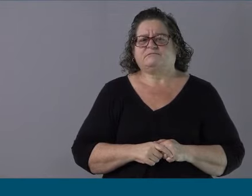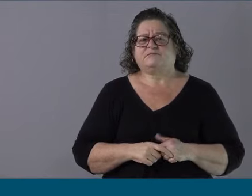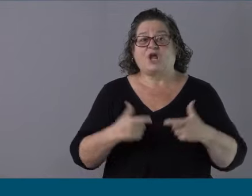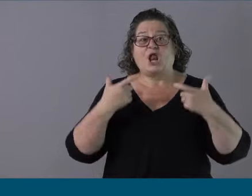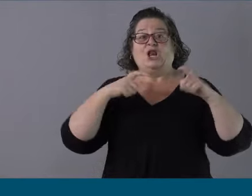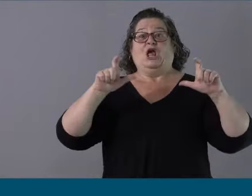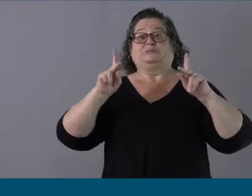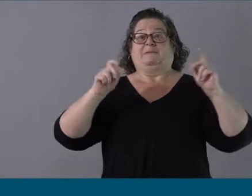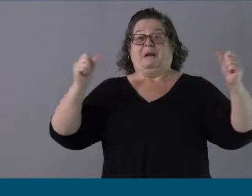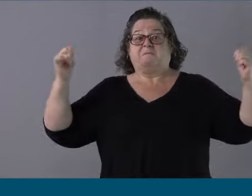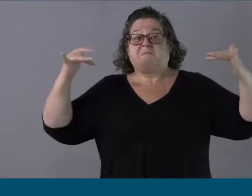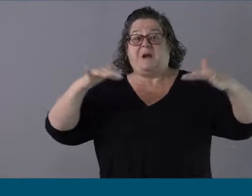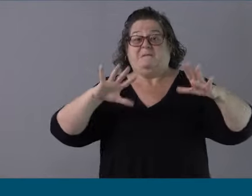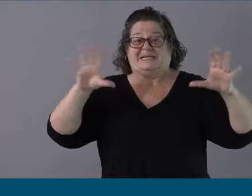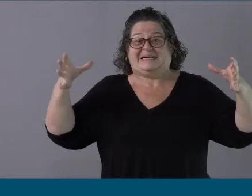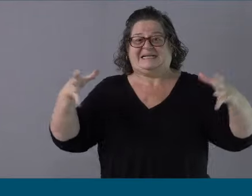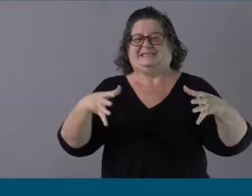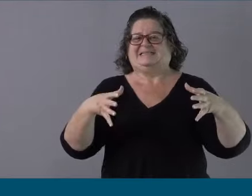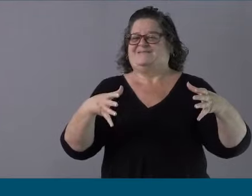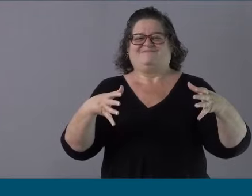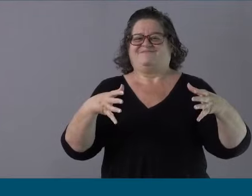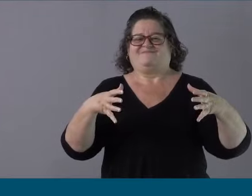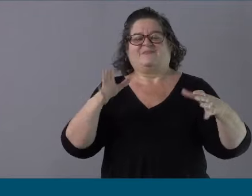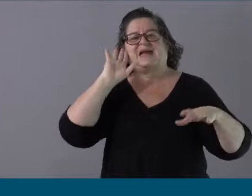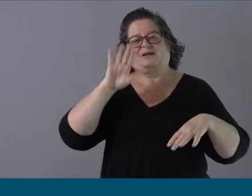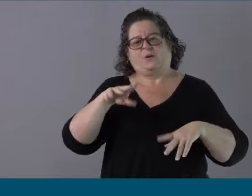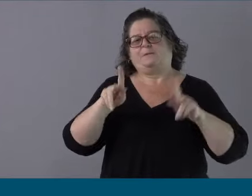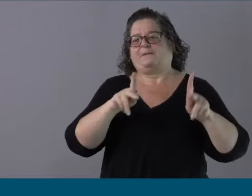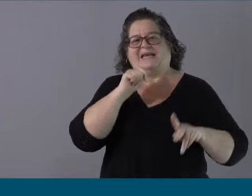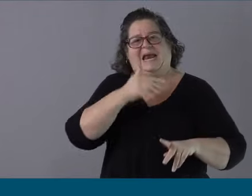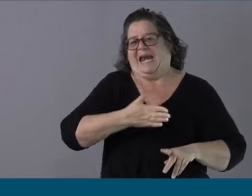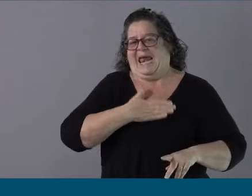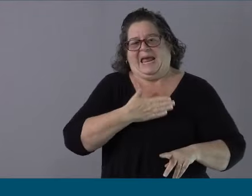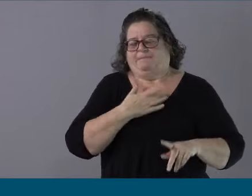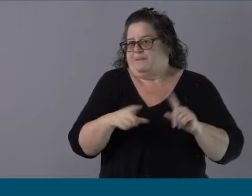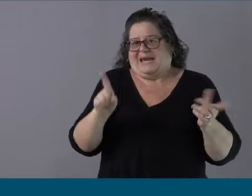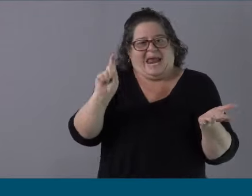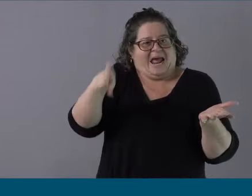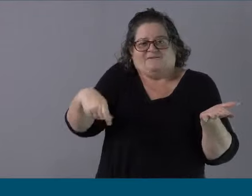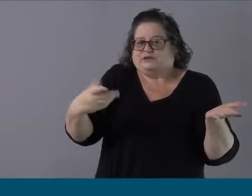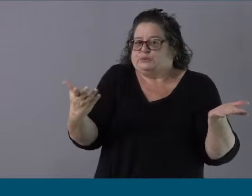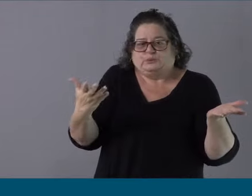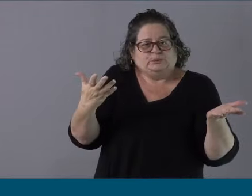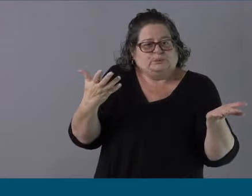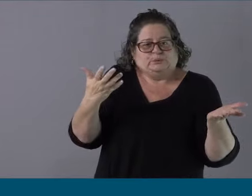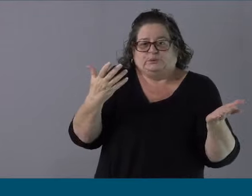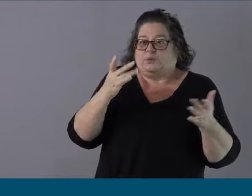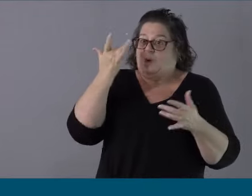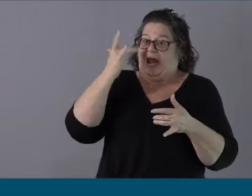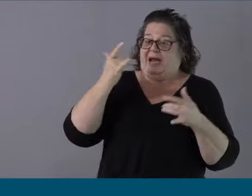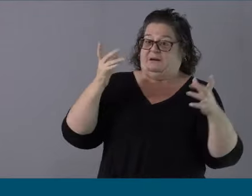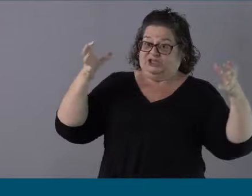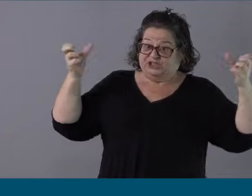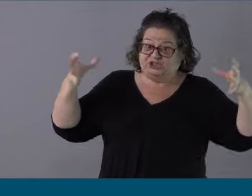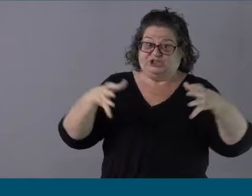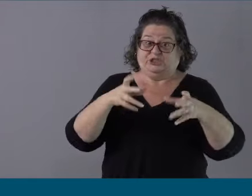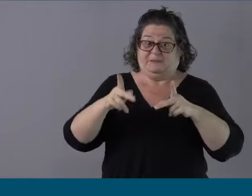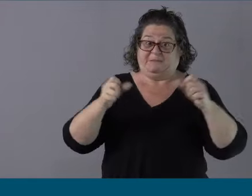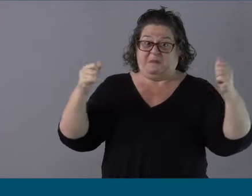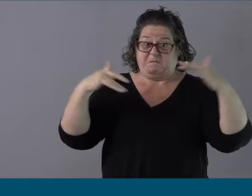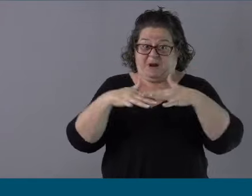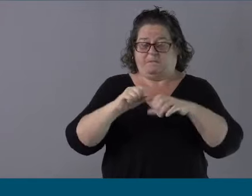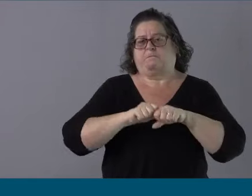and congregations of adults. The virus is highly contagious, and it spreads in groups.